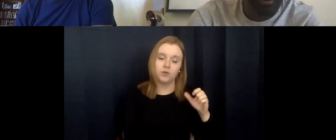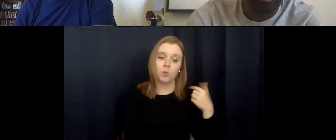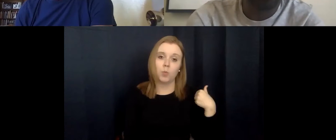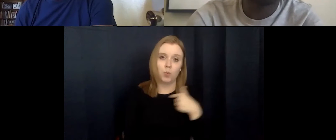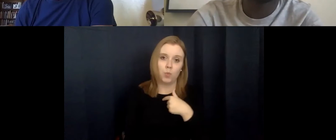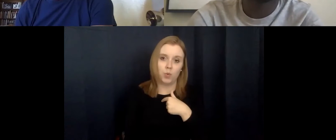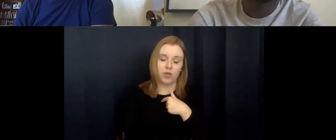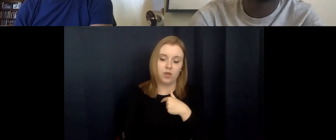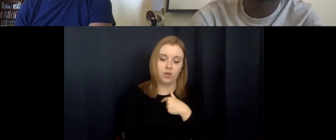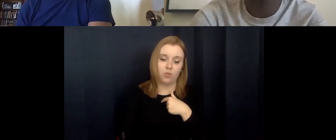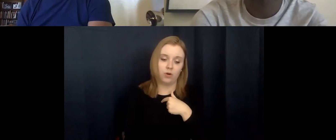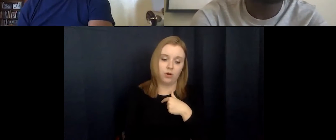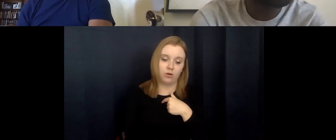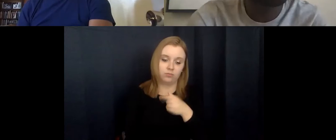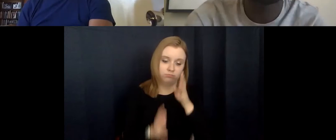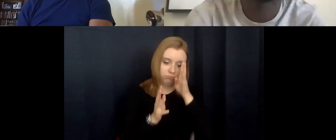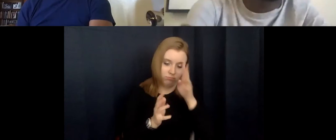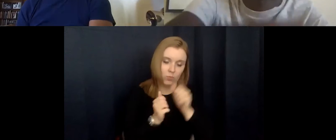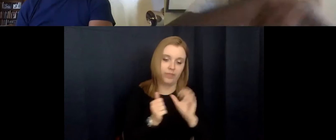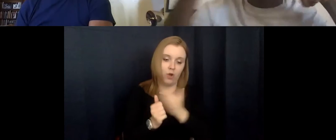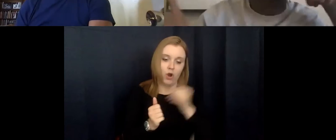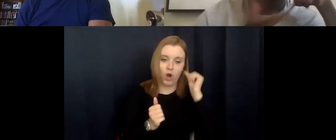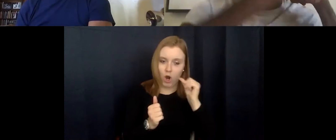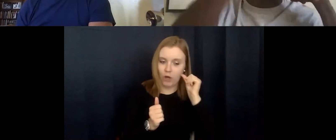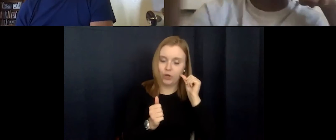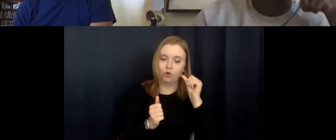audio description and transcription